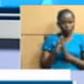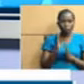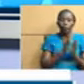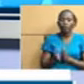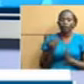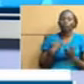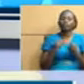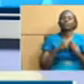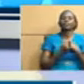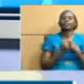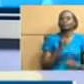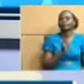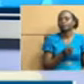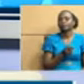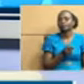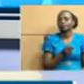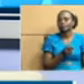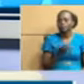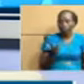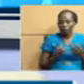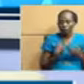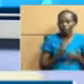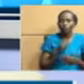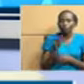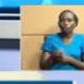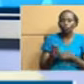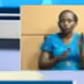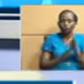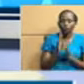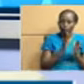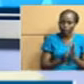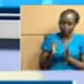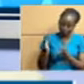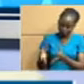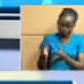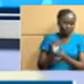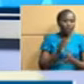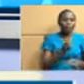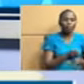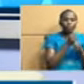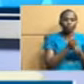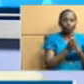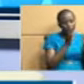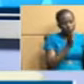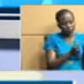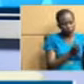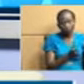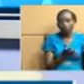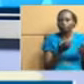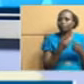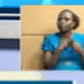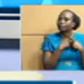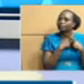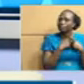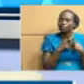is a gap. It's like we do the national development plan on one side, and then the budget people do something